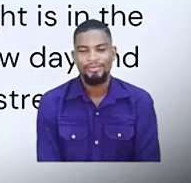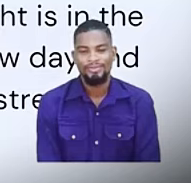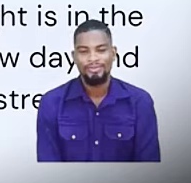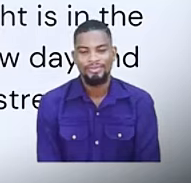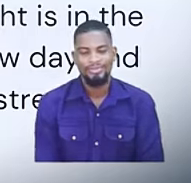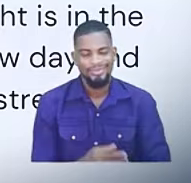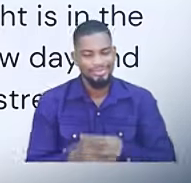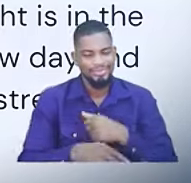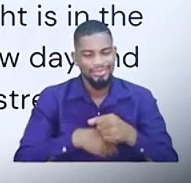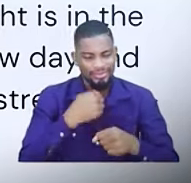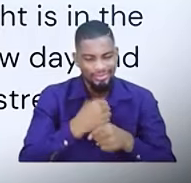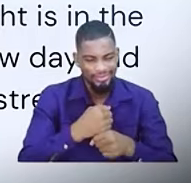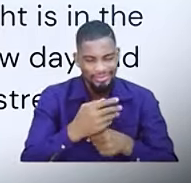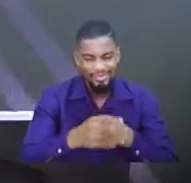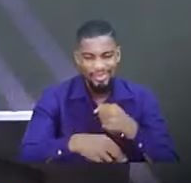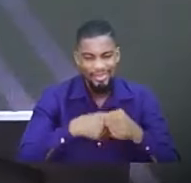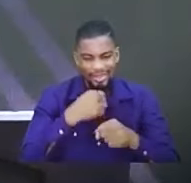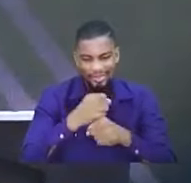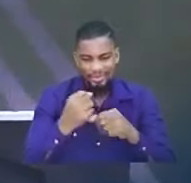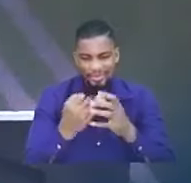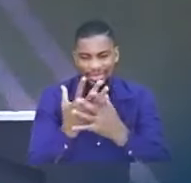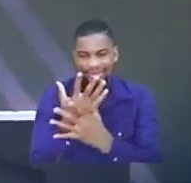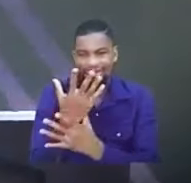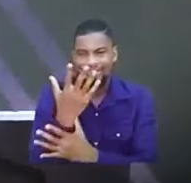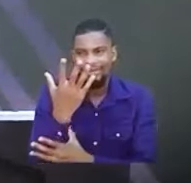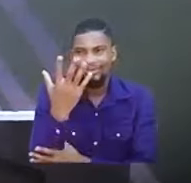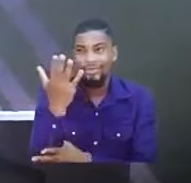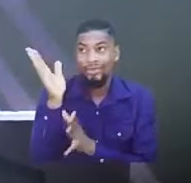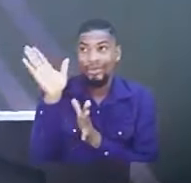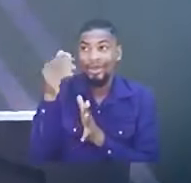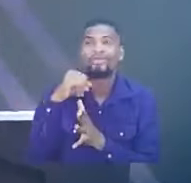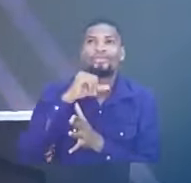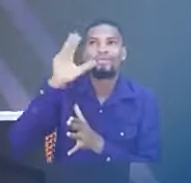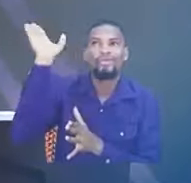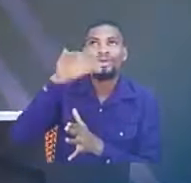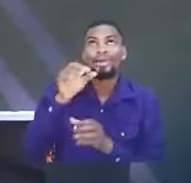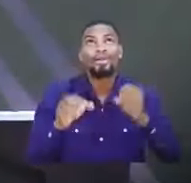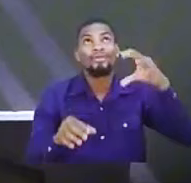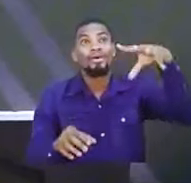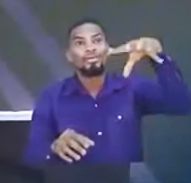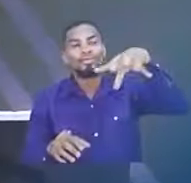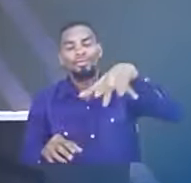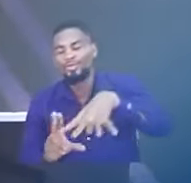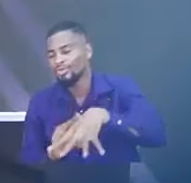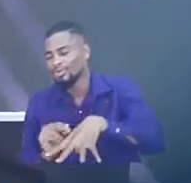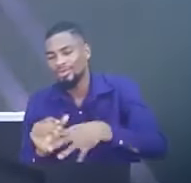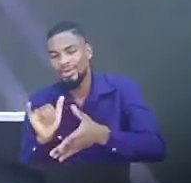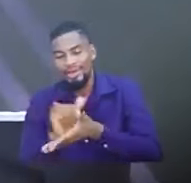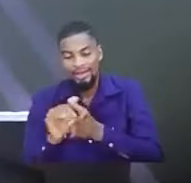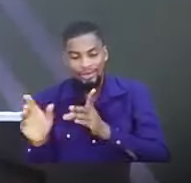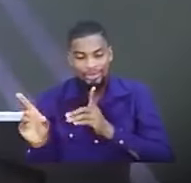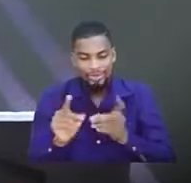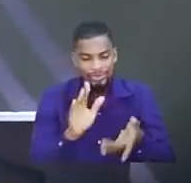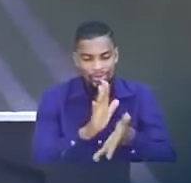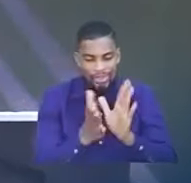season, and whose leaves do not wither. Whatever they do prospers.